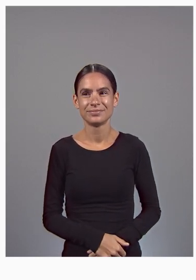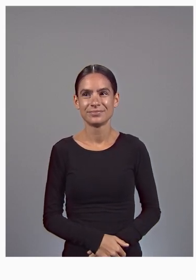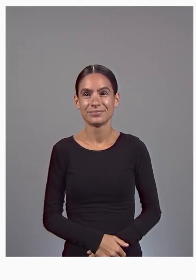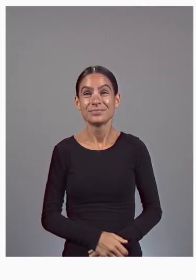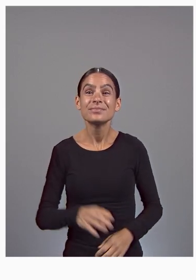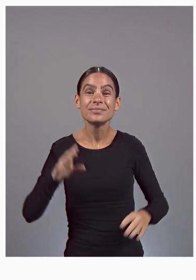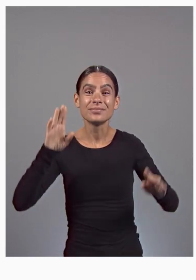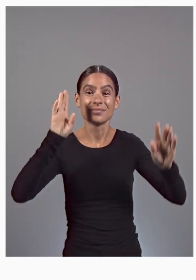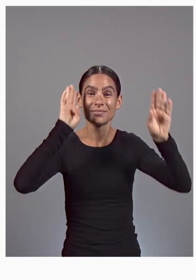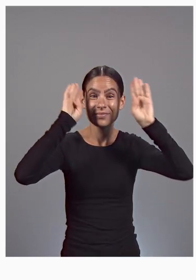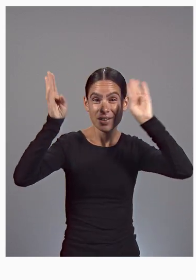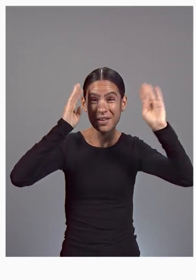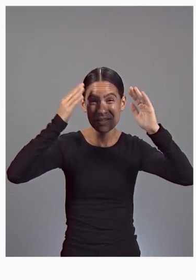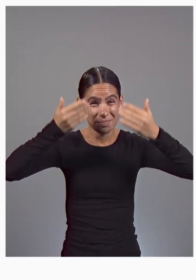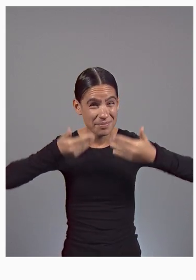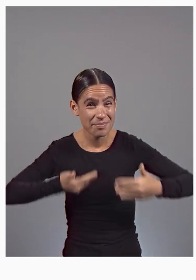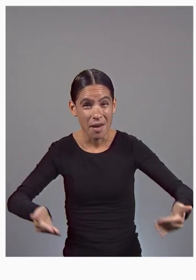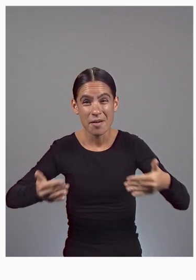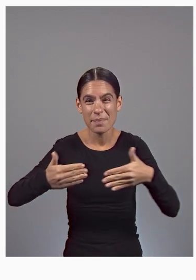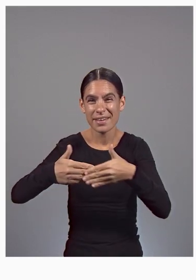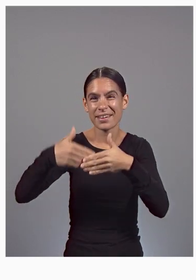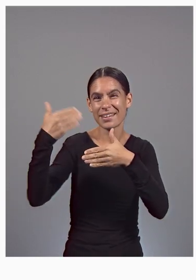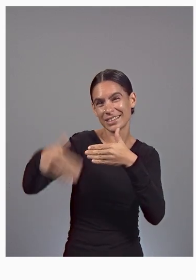Hello. Welcome to Next 22.